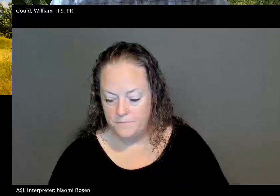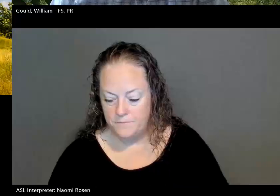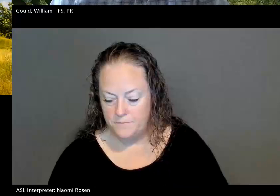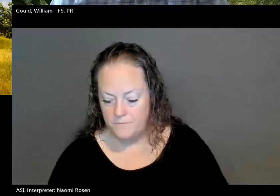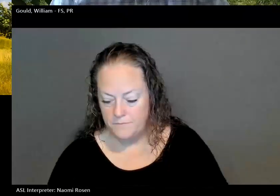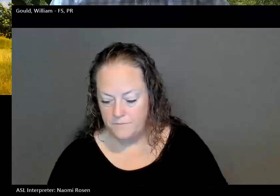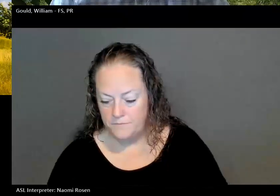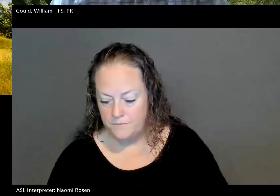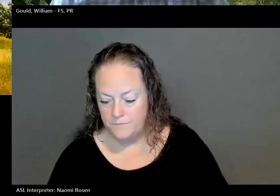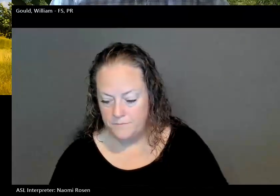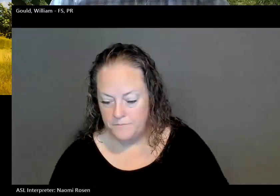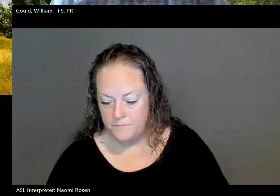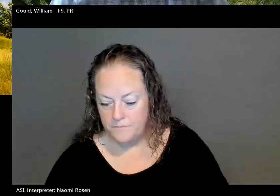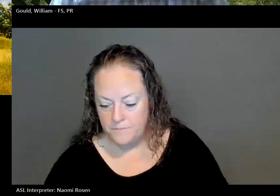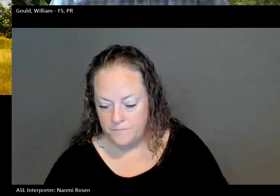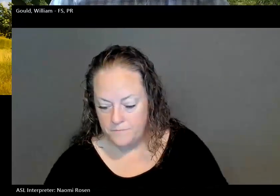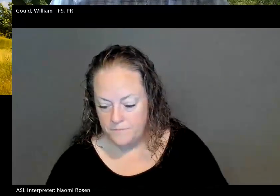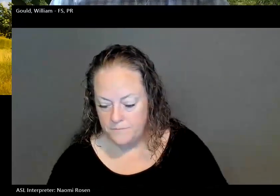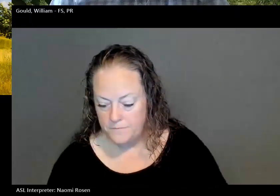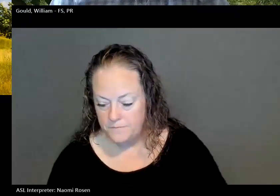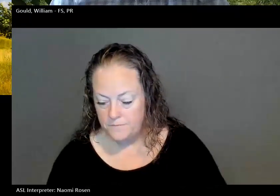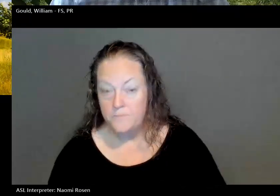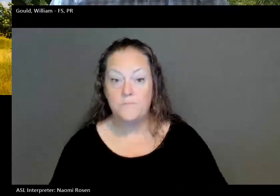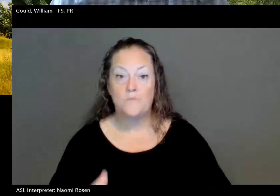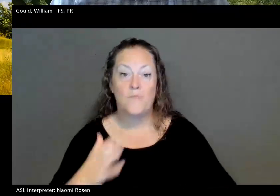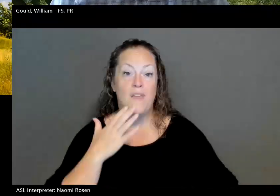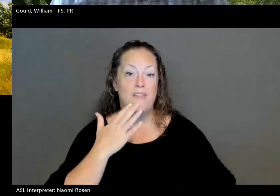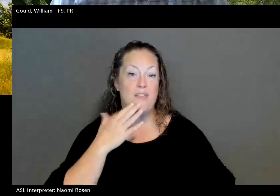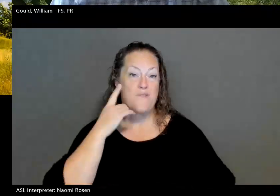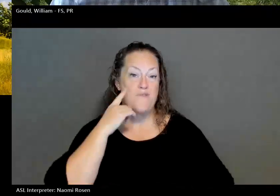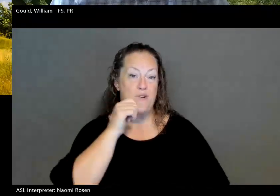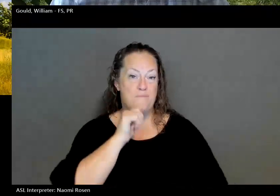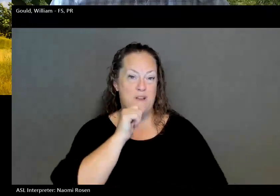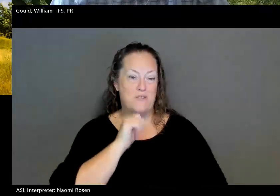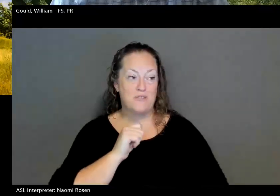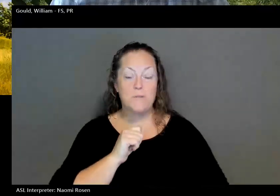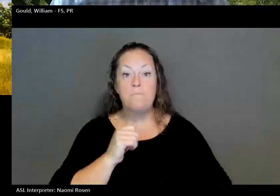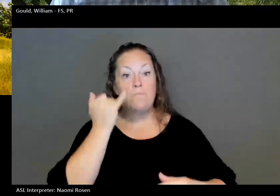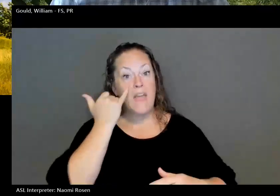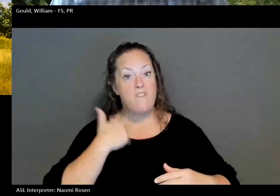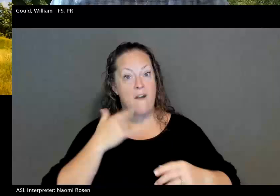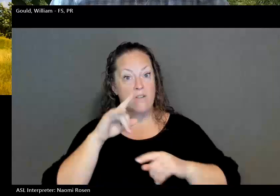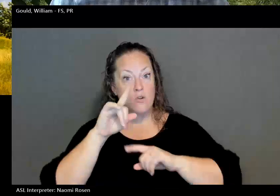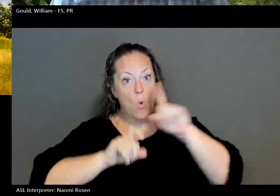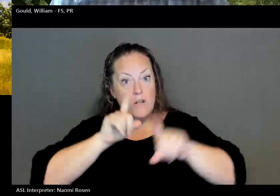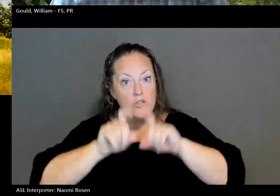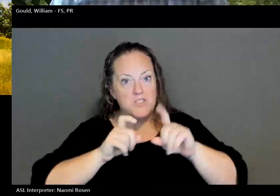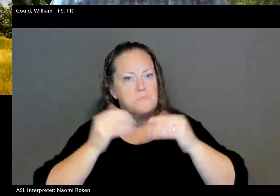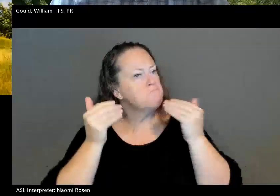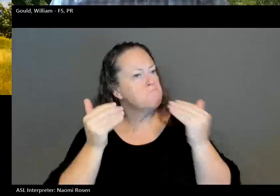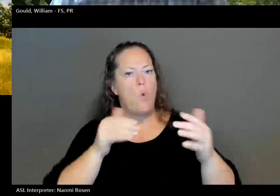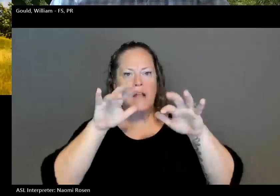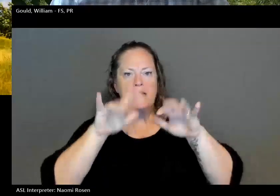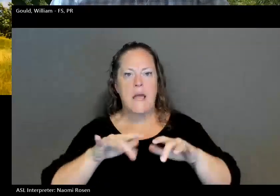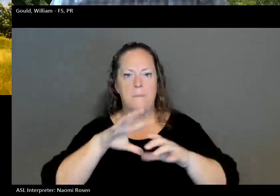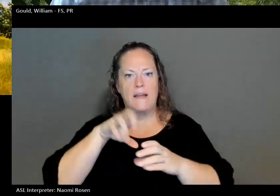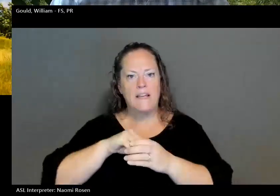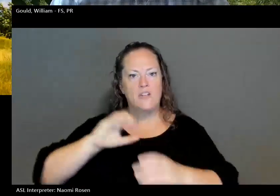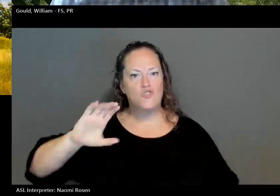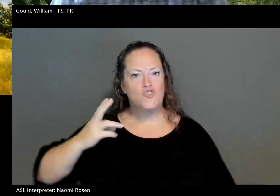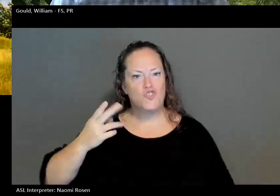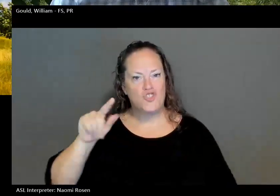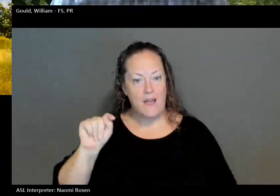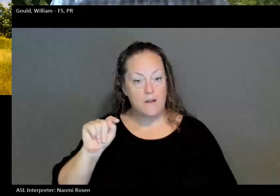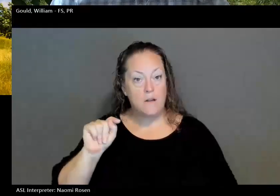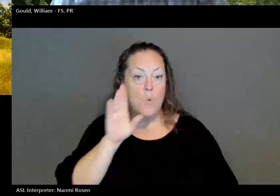me on that. Also, please feel free to type any question you have in the chat. We might pause to answer those written questions